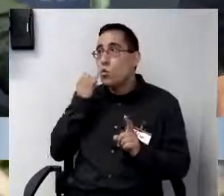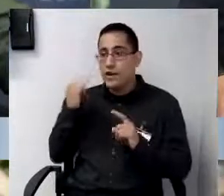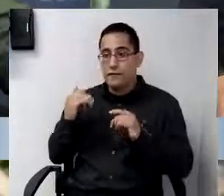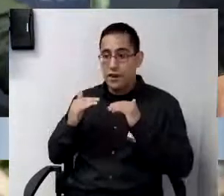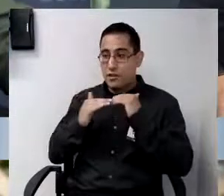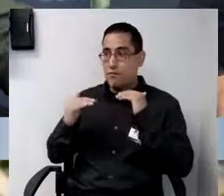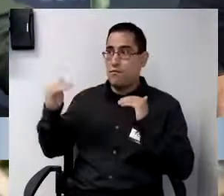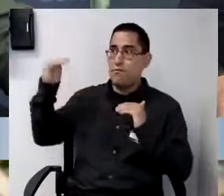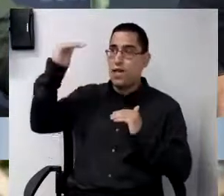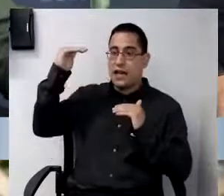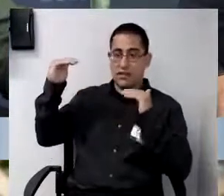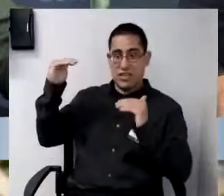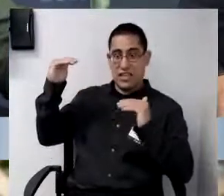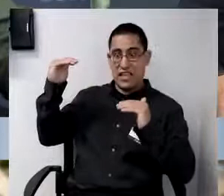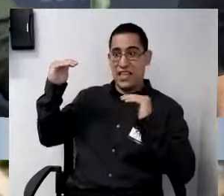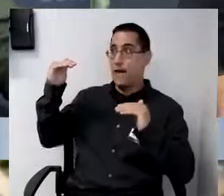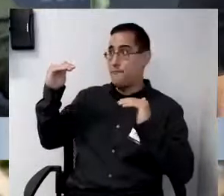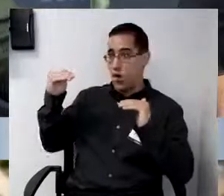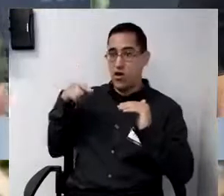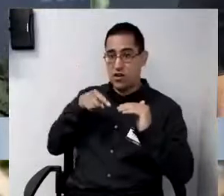beds? What happens then?